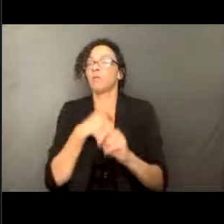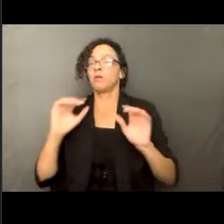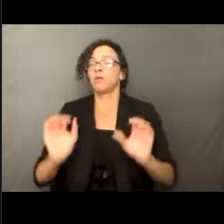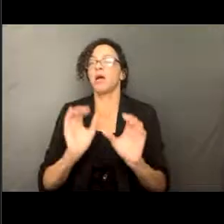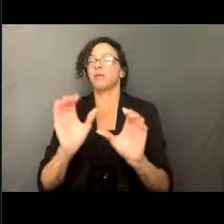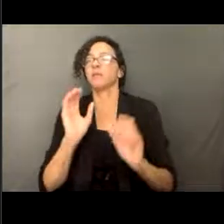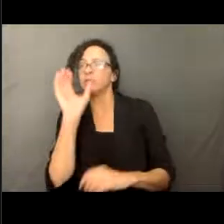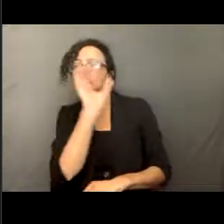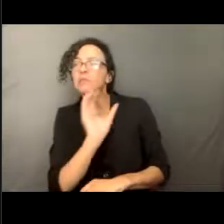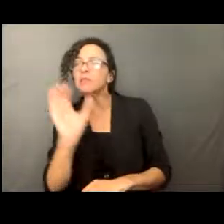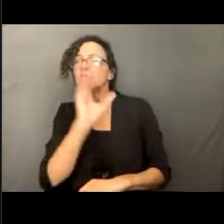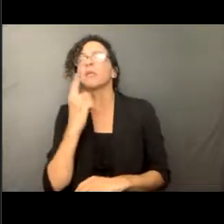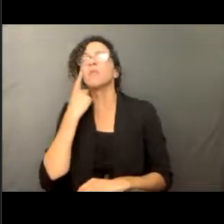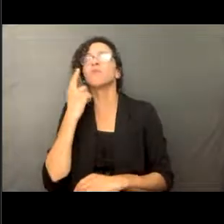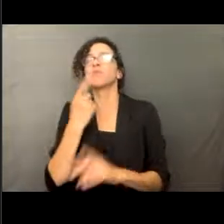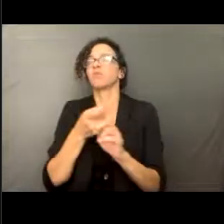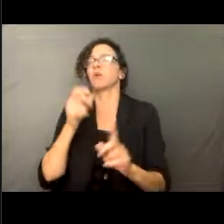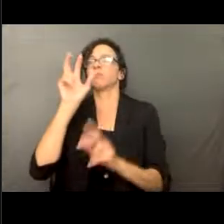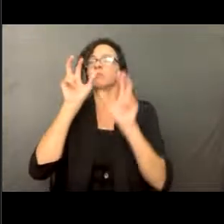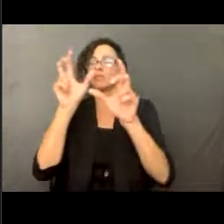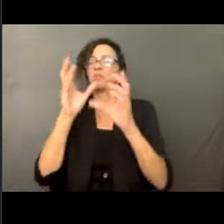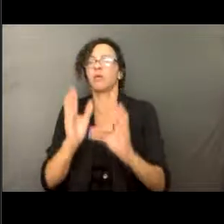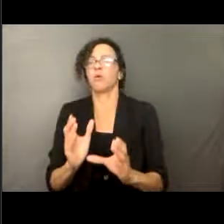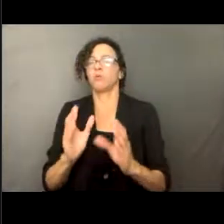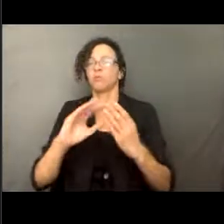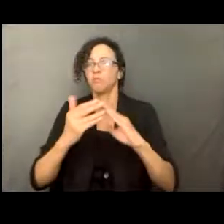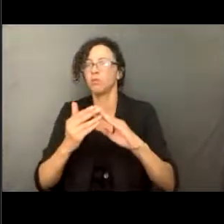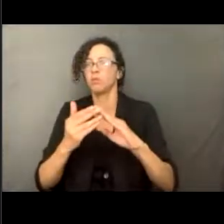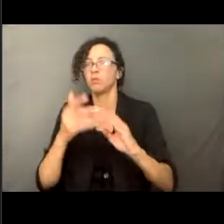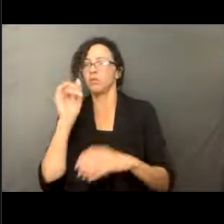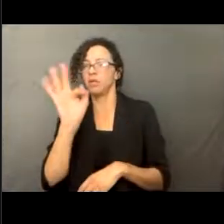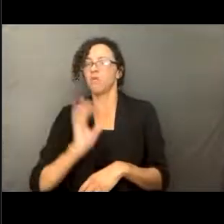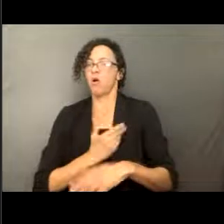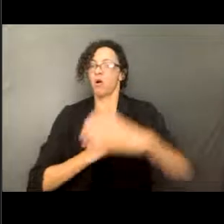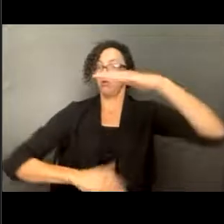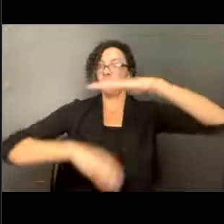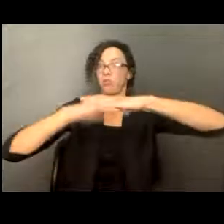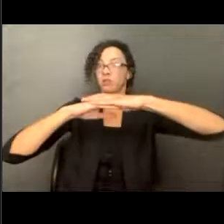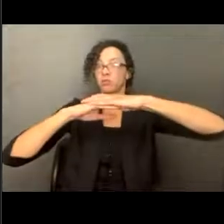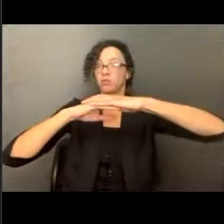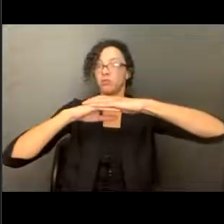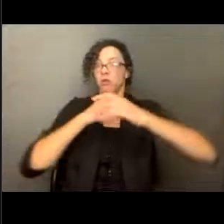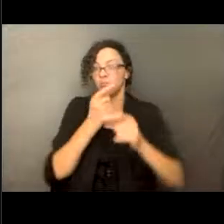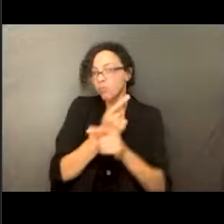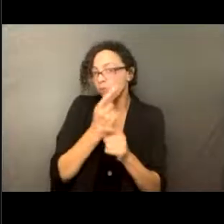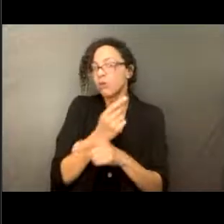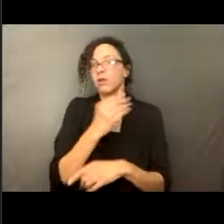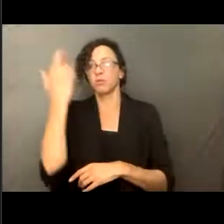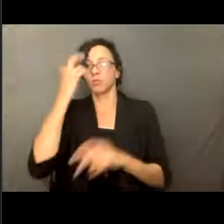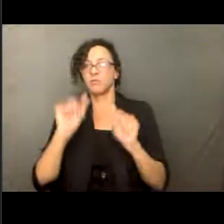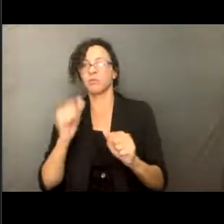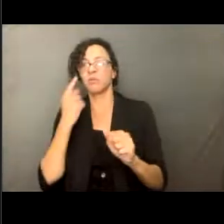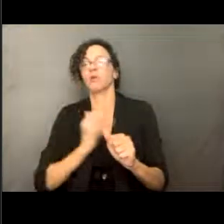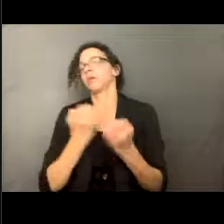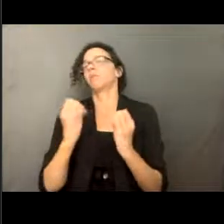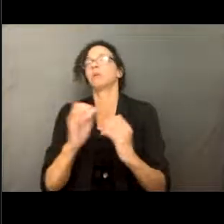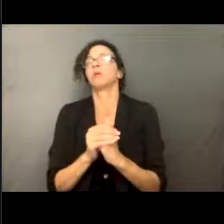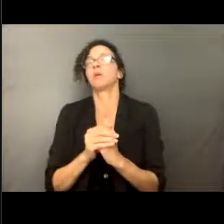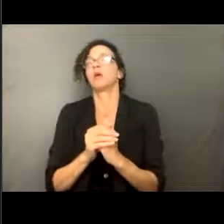on whether the thresholds are appropriate and reasonable for this effort. So as I mentioned, for household income, we're using the AB